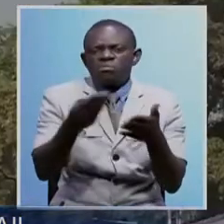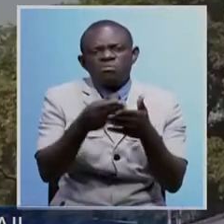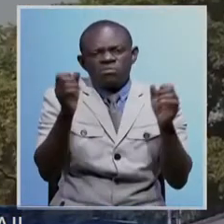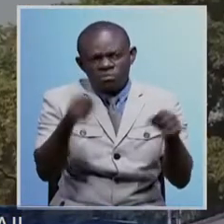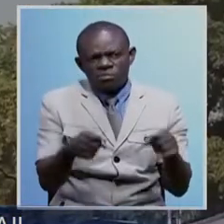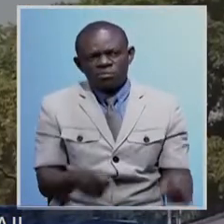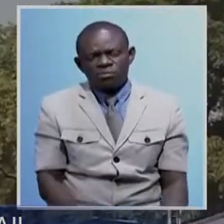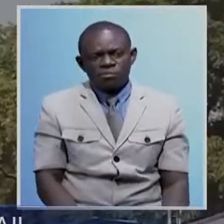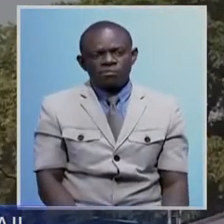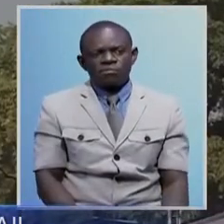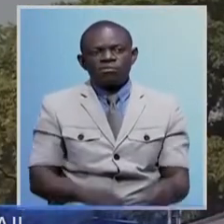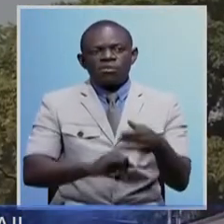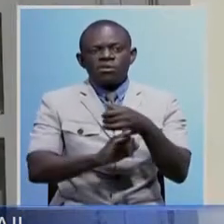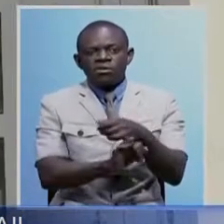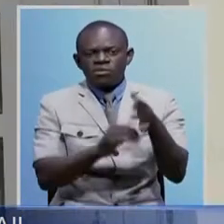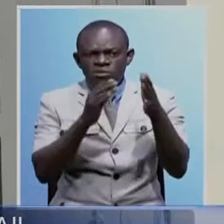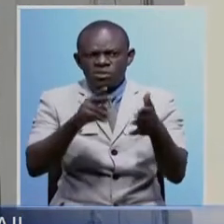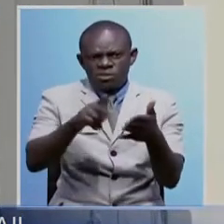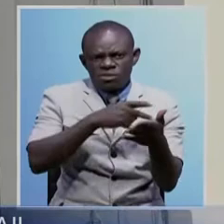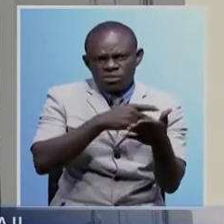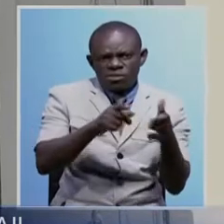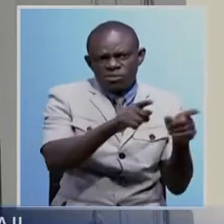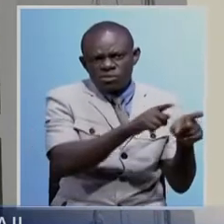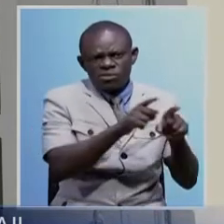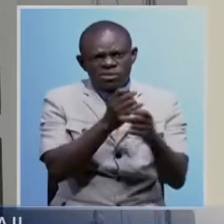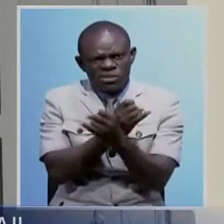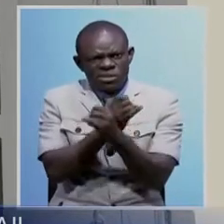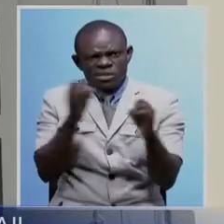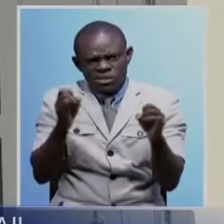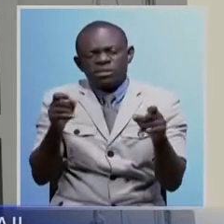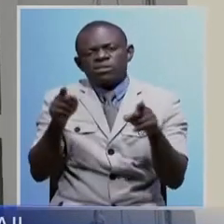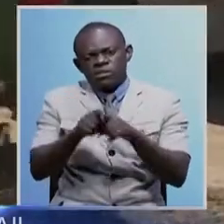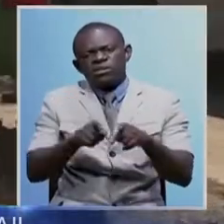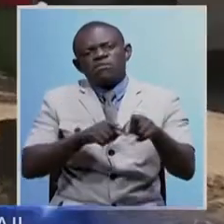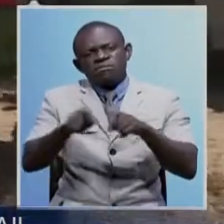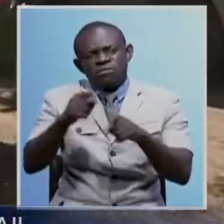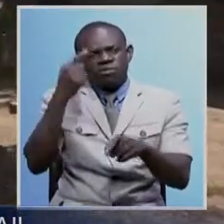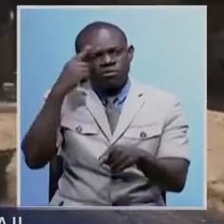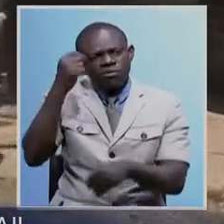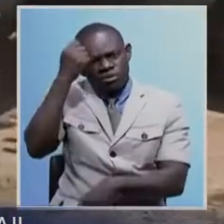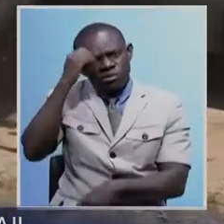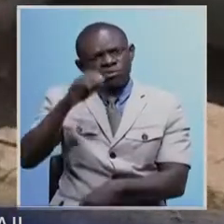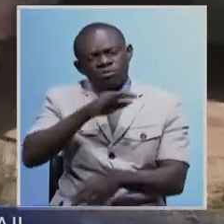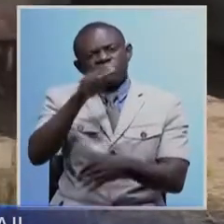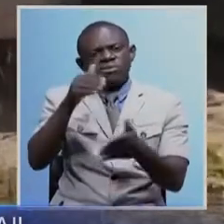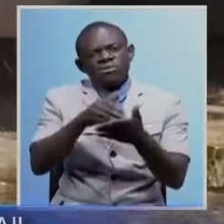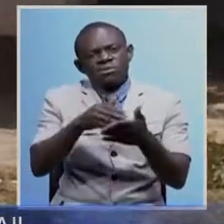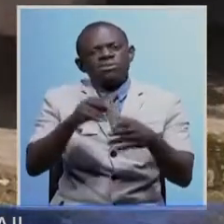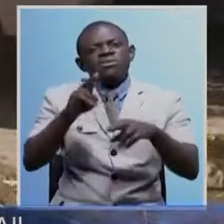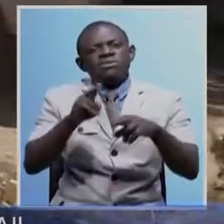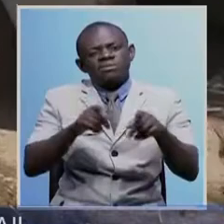The Socialist Party and an independent candidate are also in contention for the Chingola Central seat, whose campaigns have remained